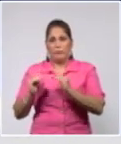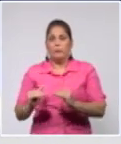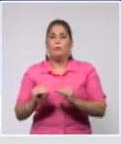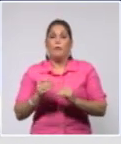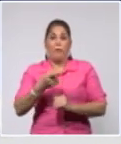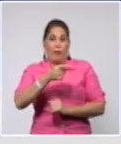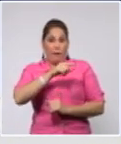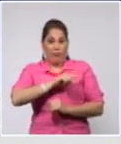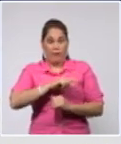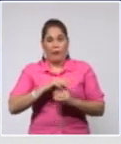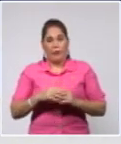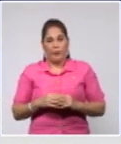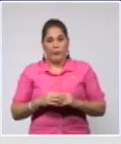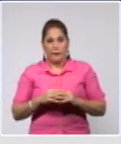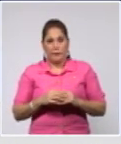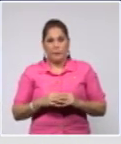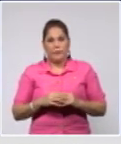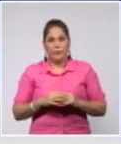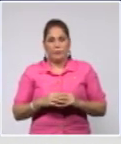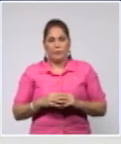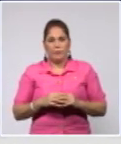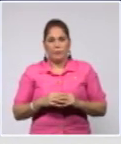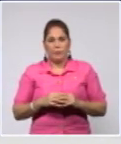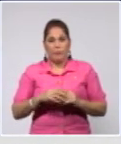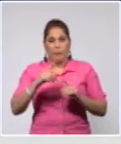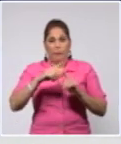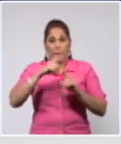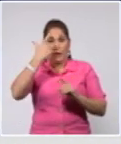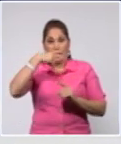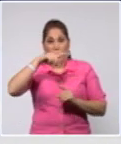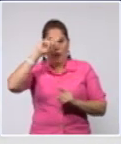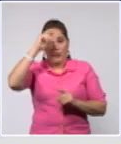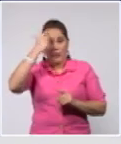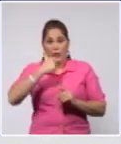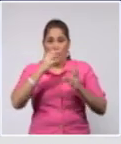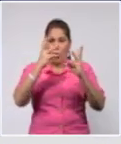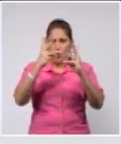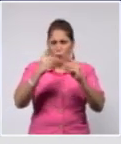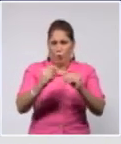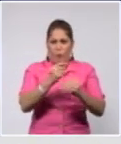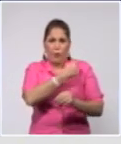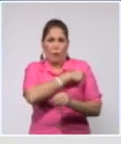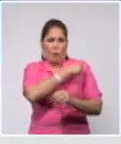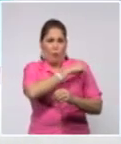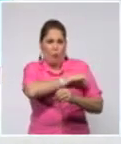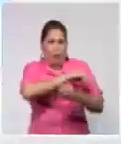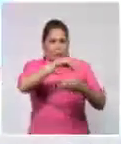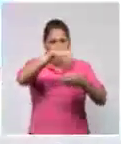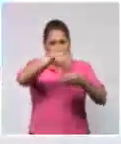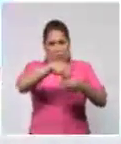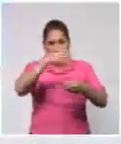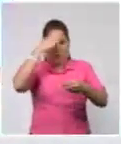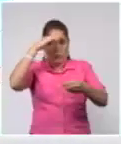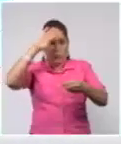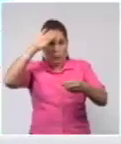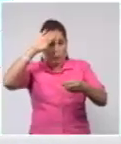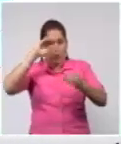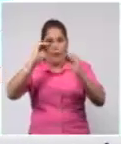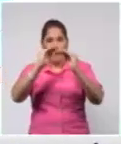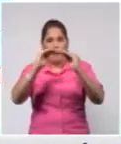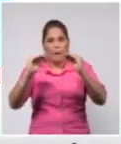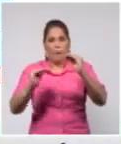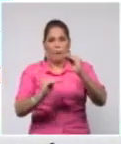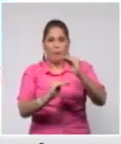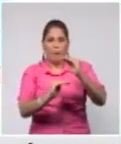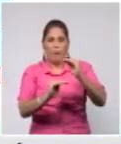Given yesterday's results by province, Ciego de Ávila continues to have the highest confirmed case rate